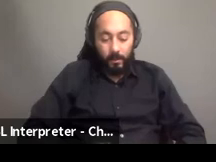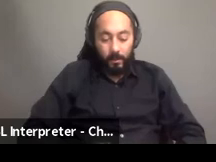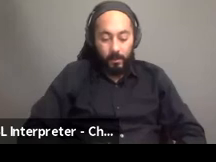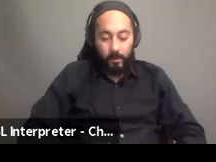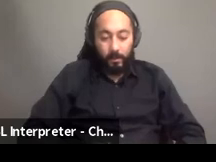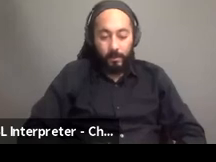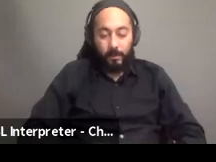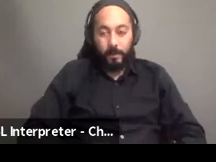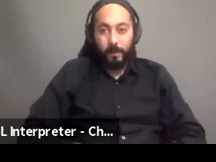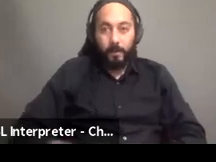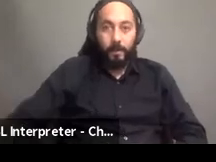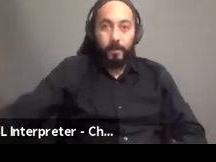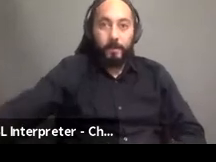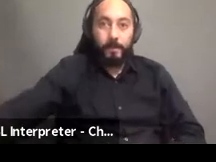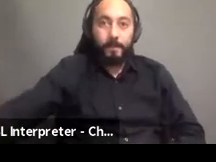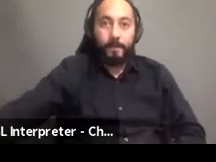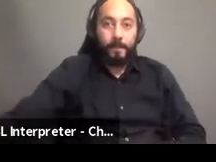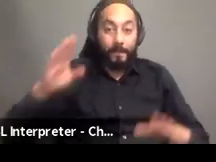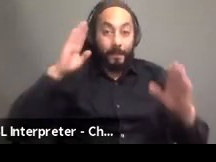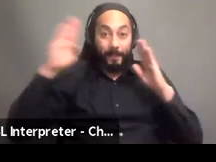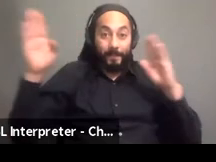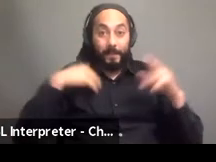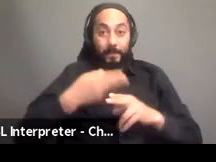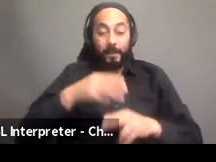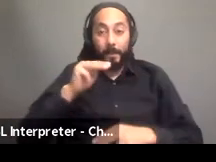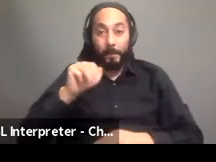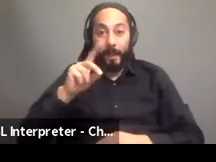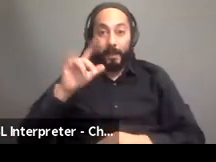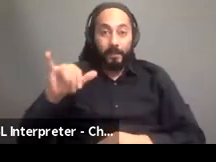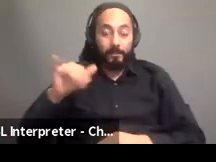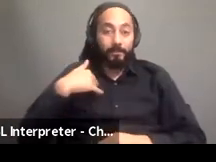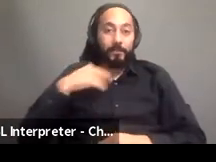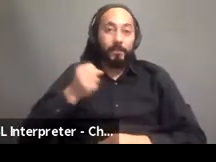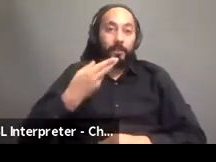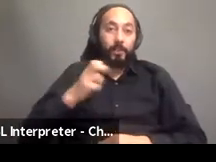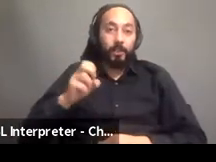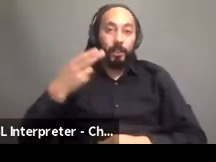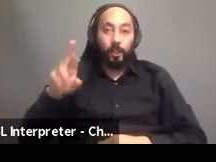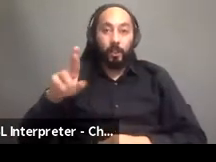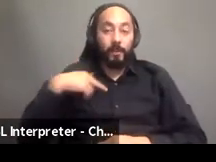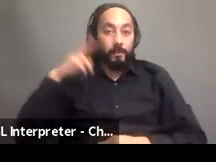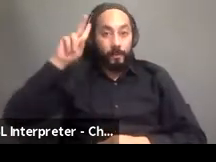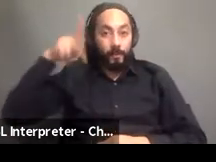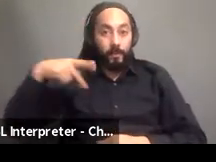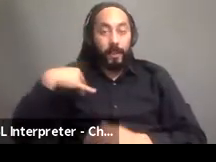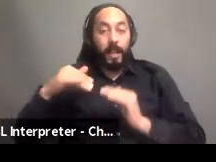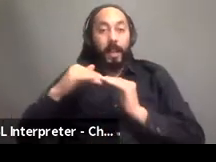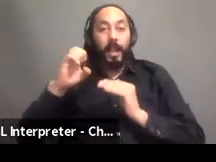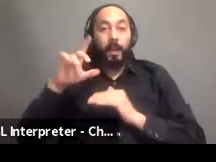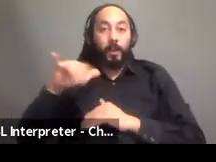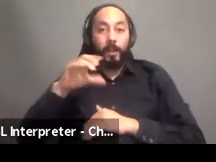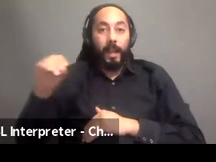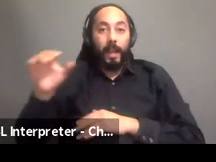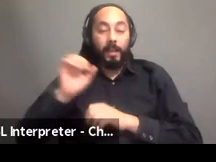Hi, everyone. My name's Maddie. I use she, her pronouns, and I'm the Vice President, Equity and Campaigns for the Continuing